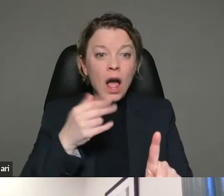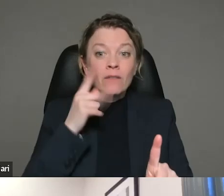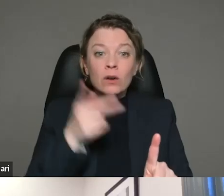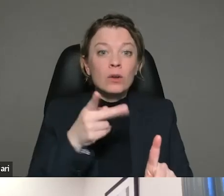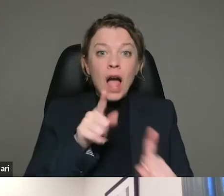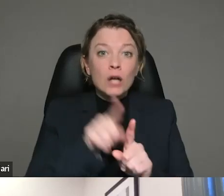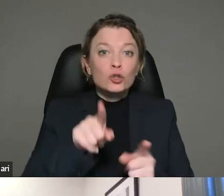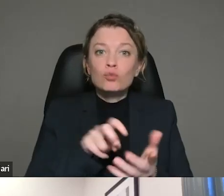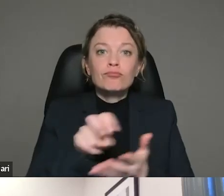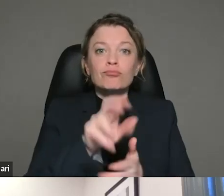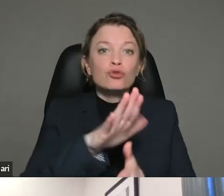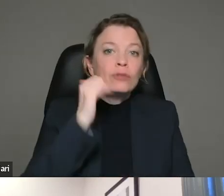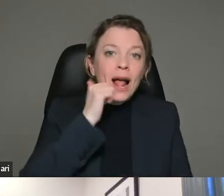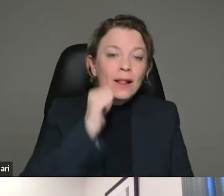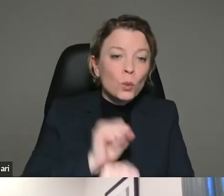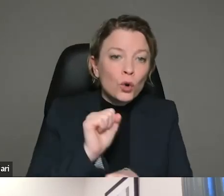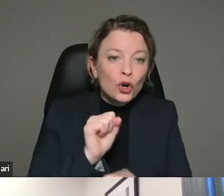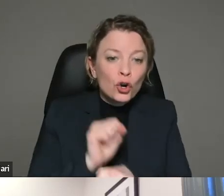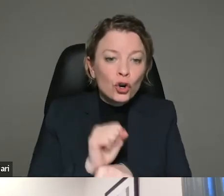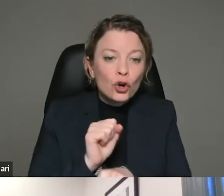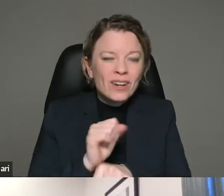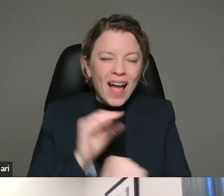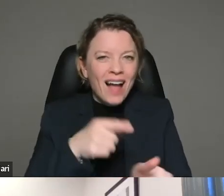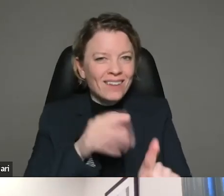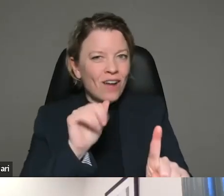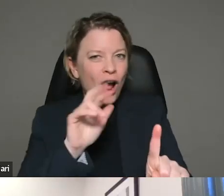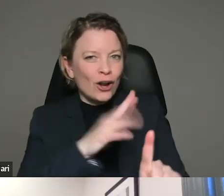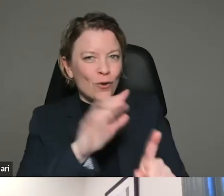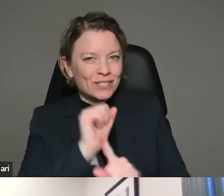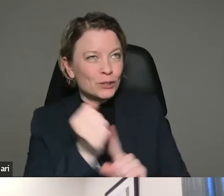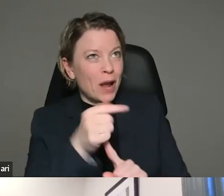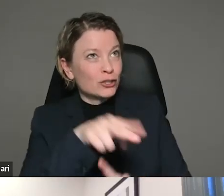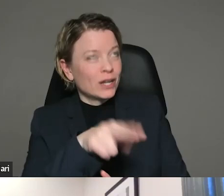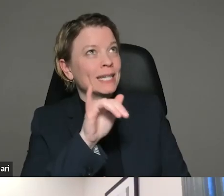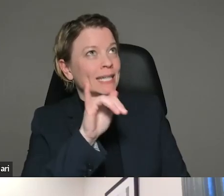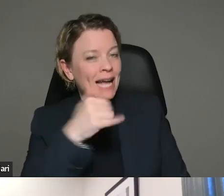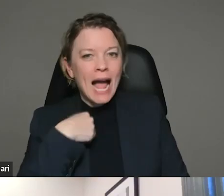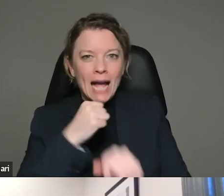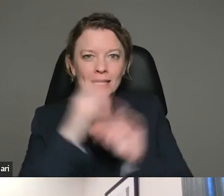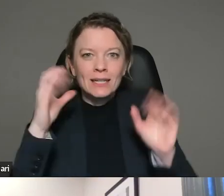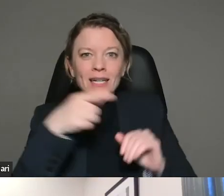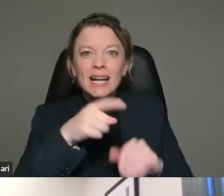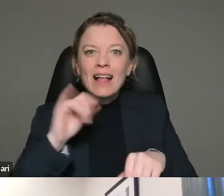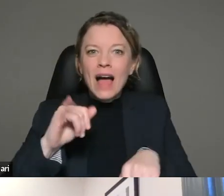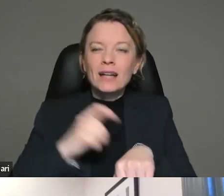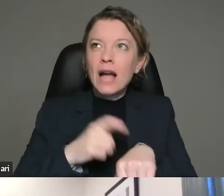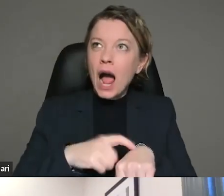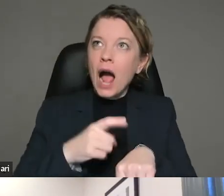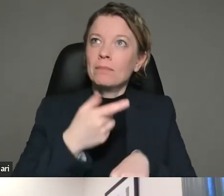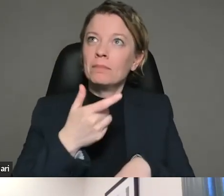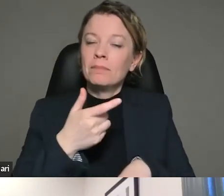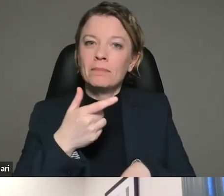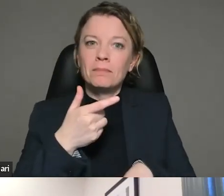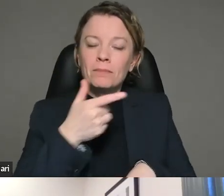daily work, and I'm thinking right now about your situation, Farah, I'm imagining the time that you spent working in